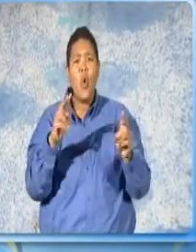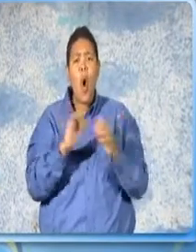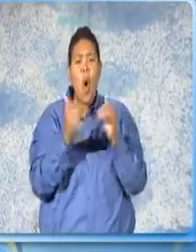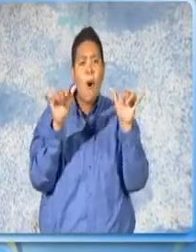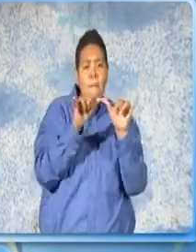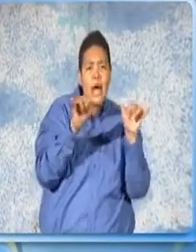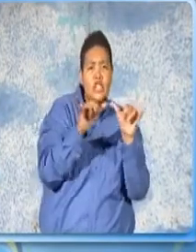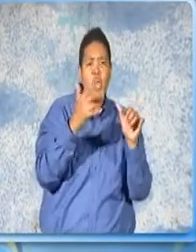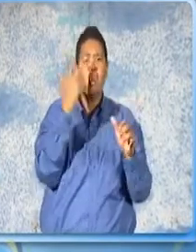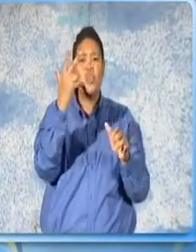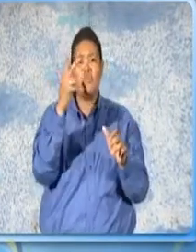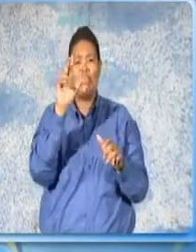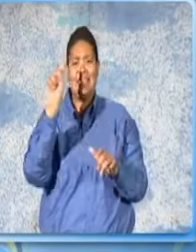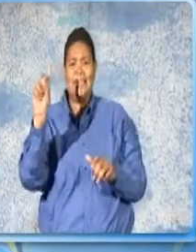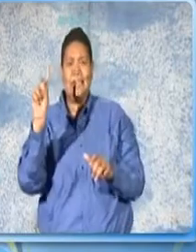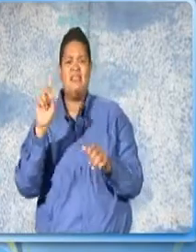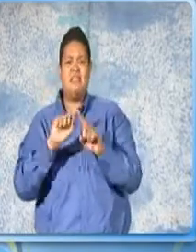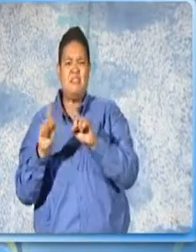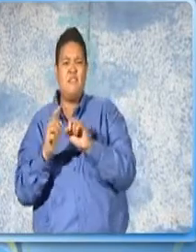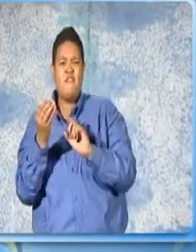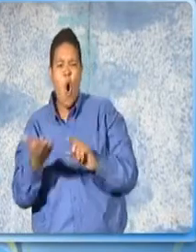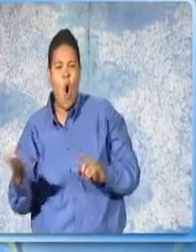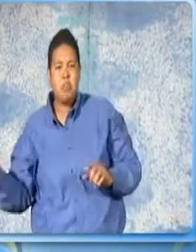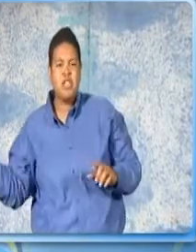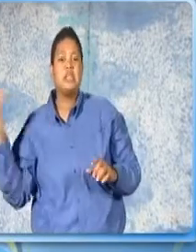in three-dimensional objects.